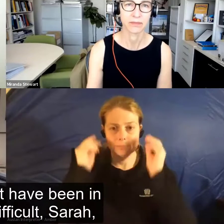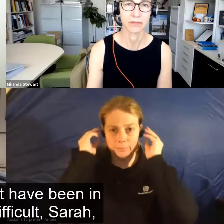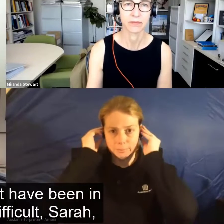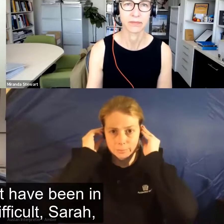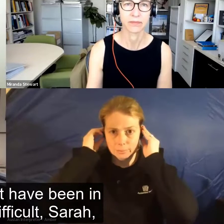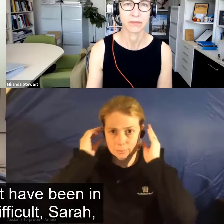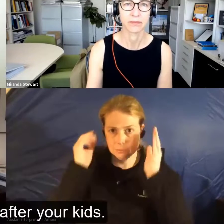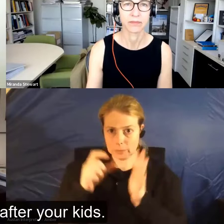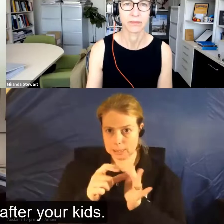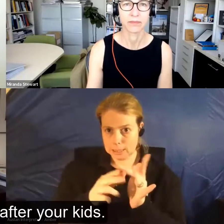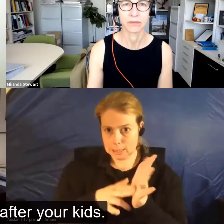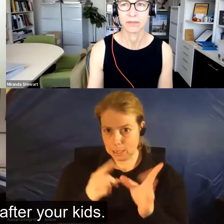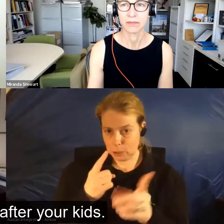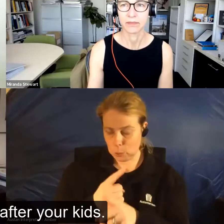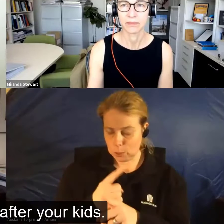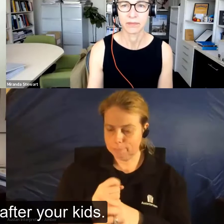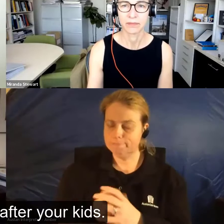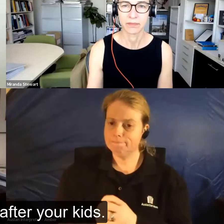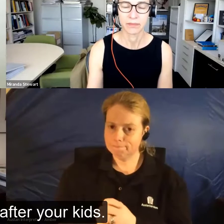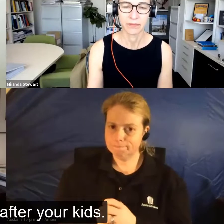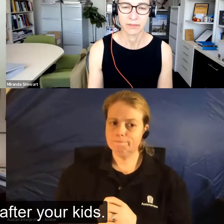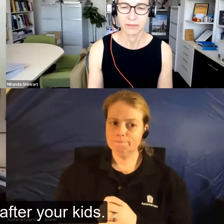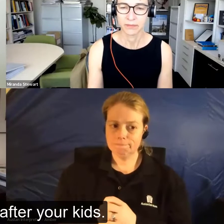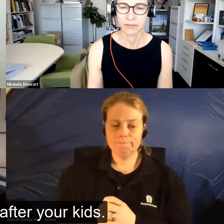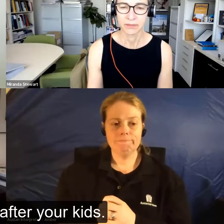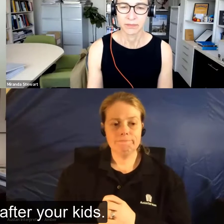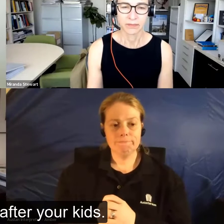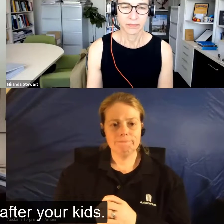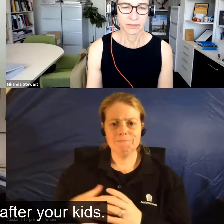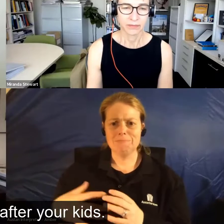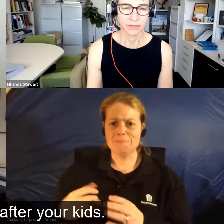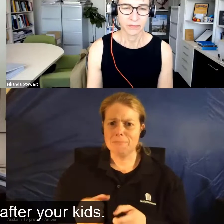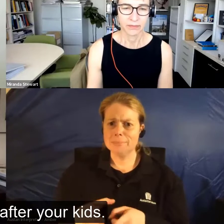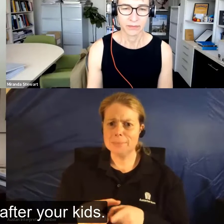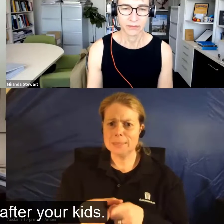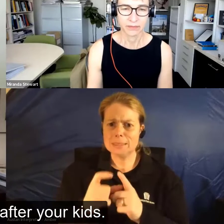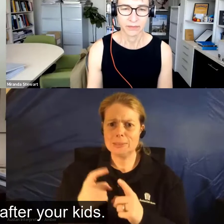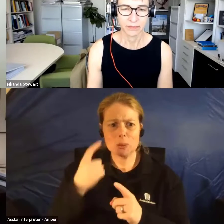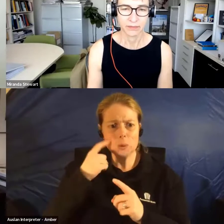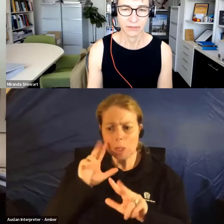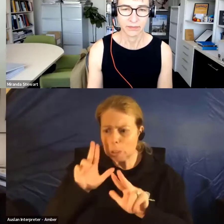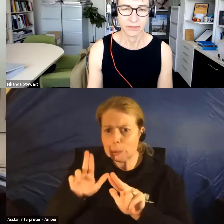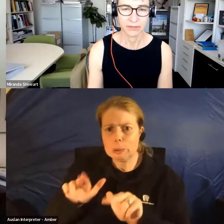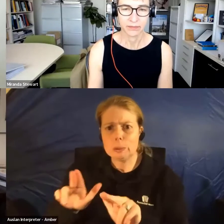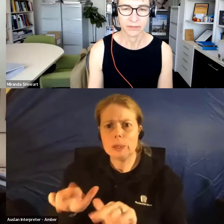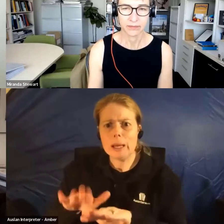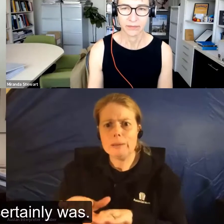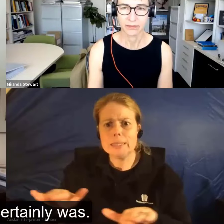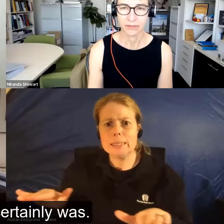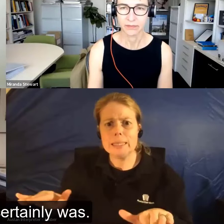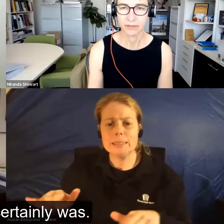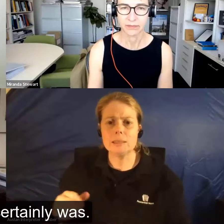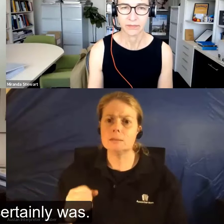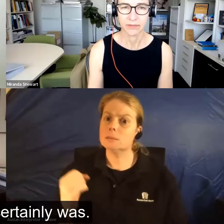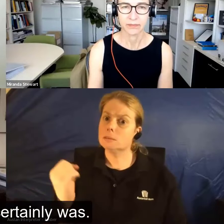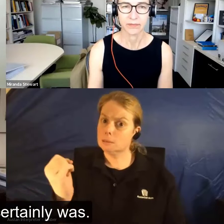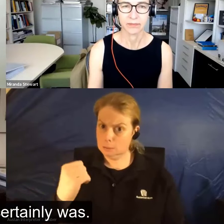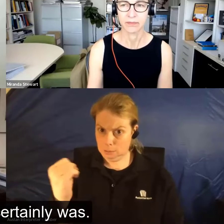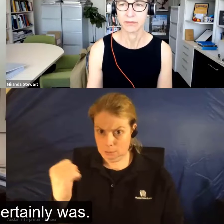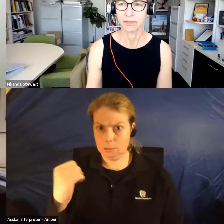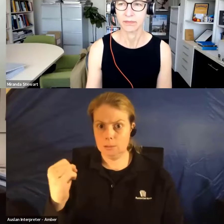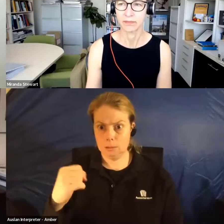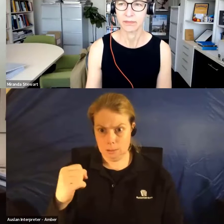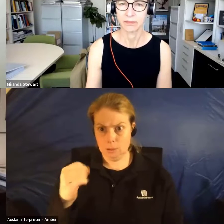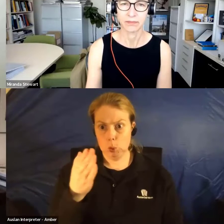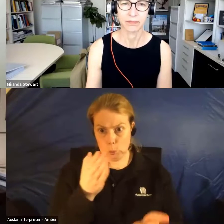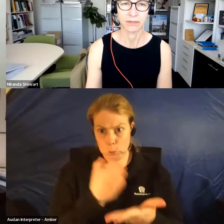incredibly difficult, Sarah, to try to look after your kids. Yeah, it certainly